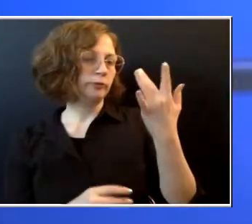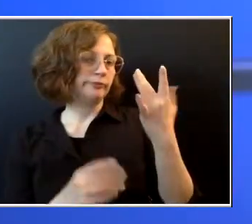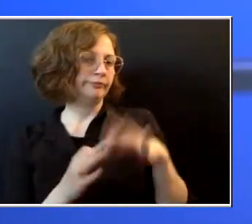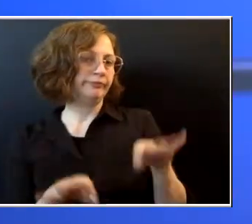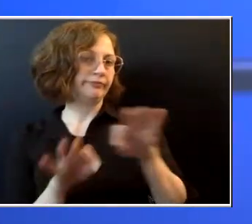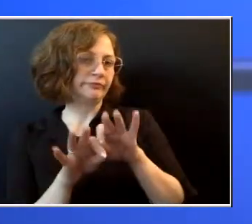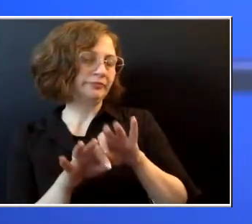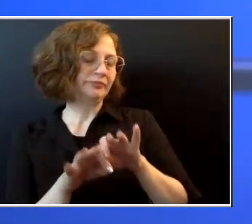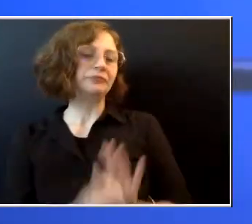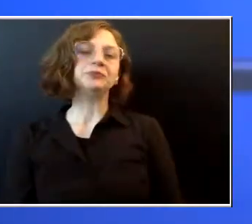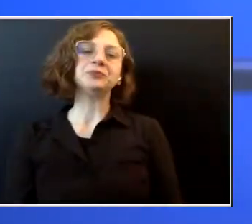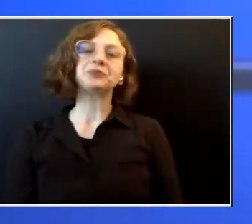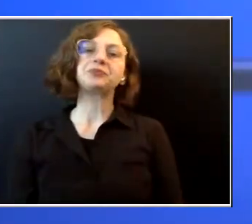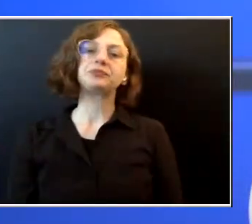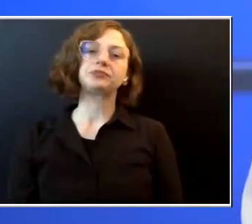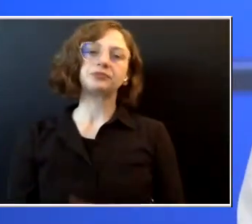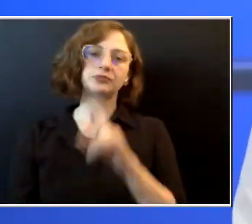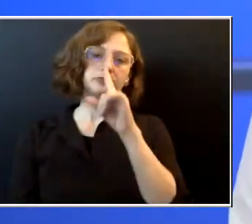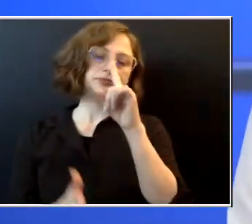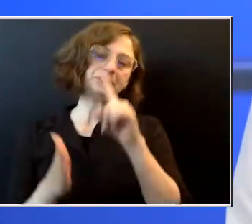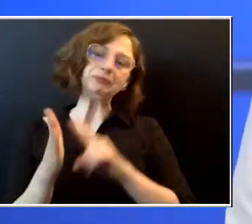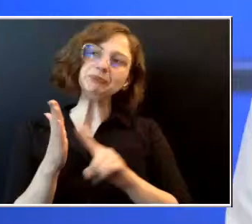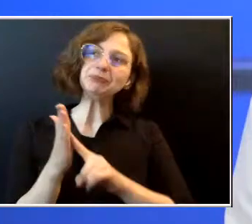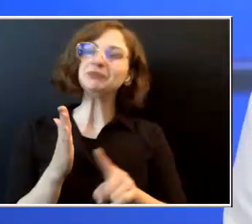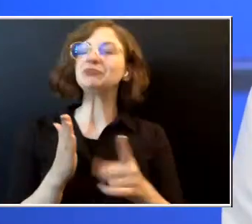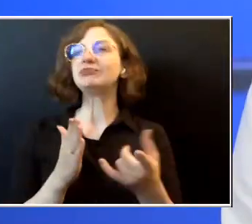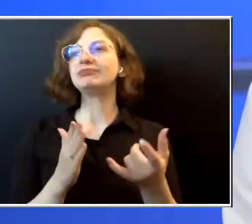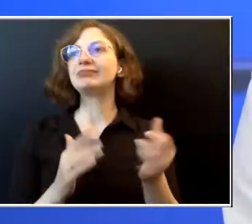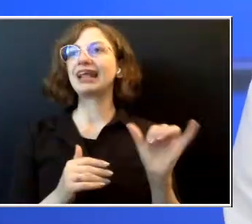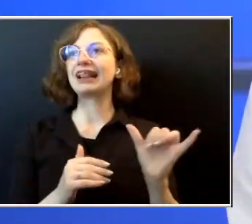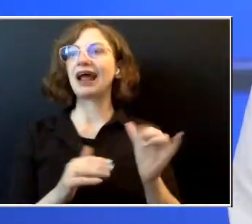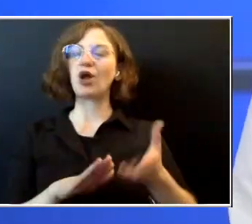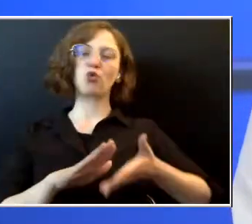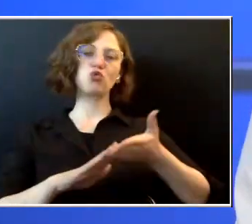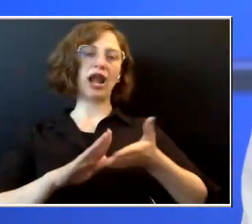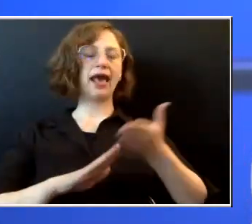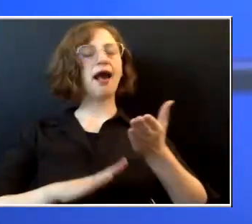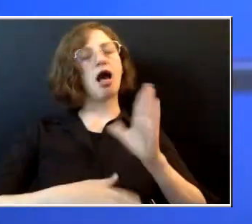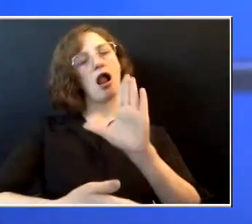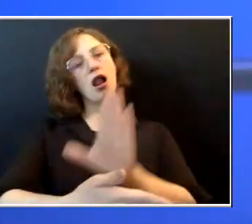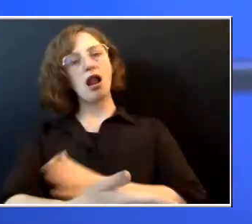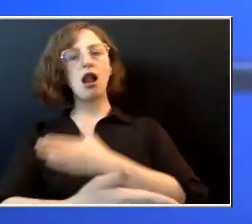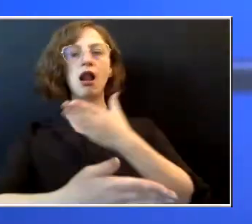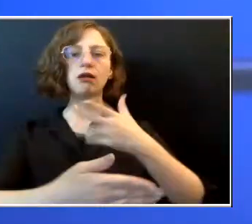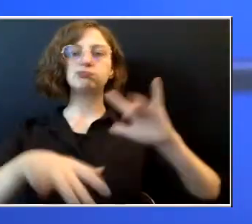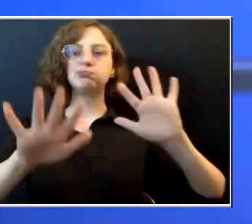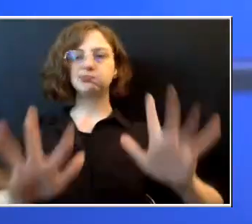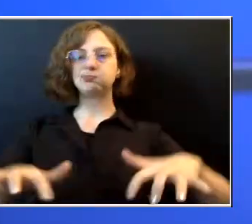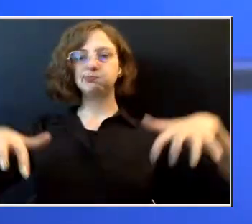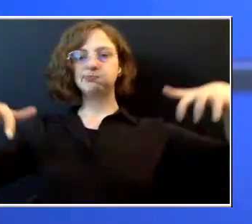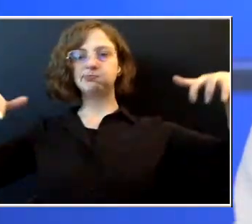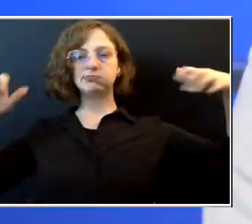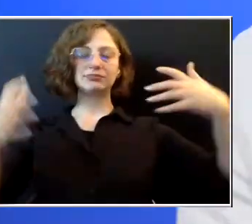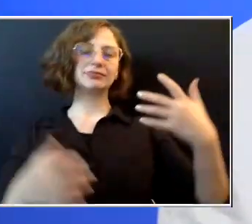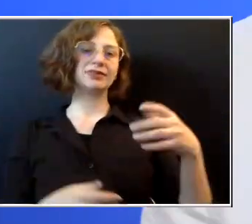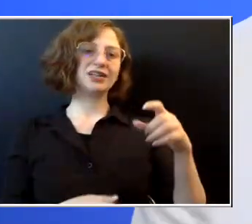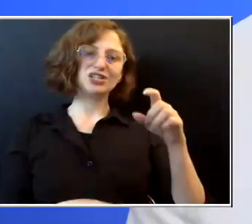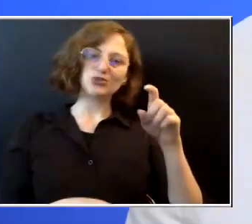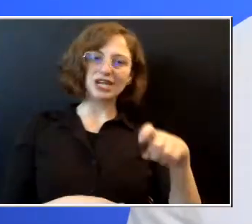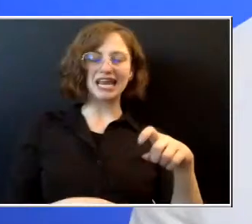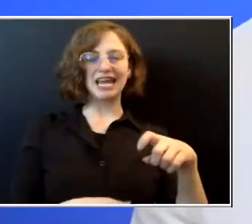that research is like running research is like running a symphony. When you run a symphony, you have to have ticket holders and you have to